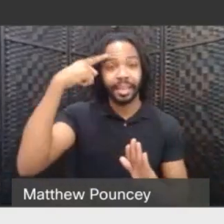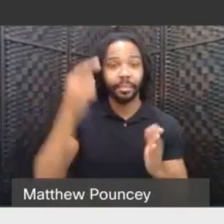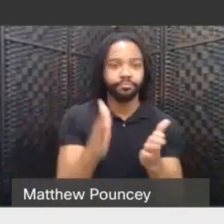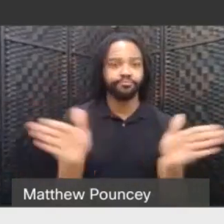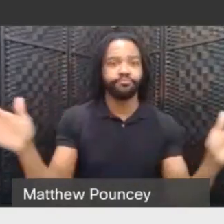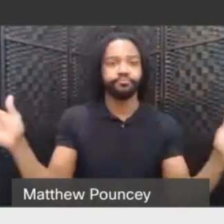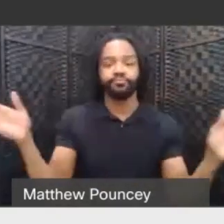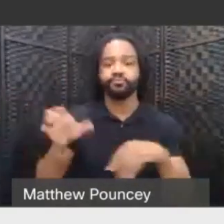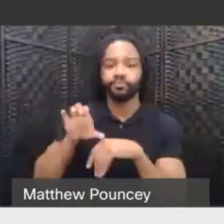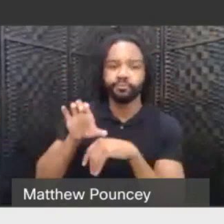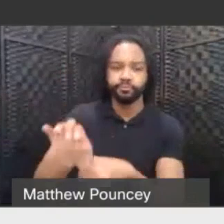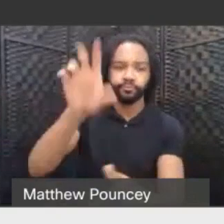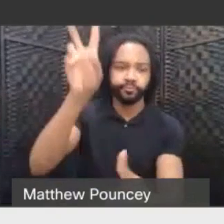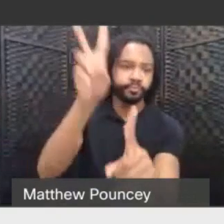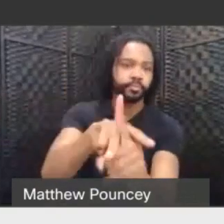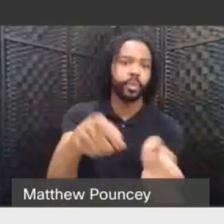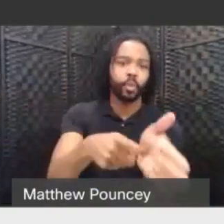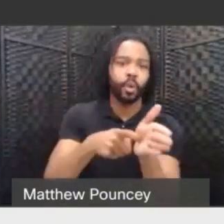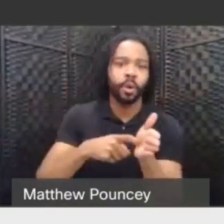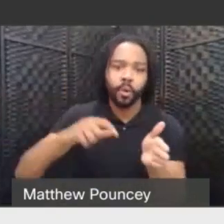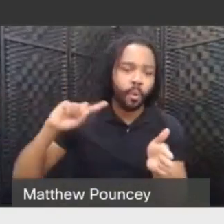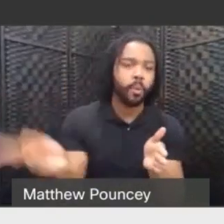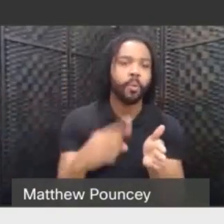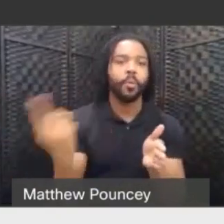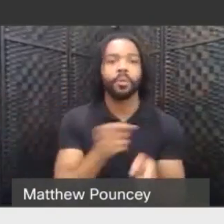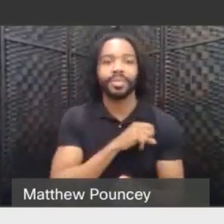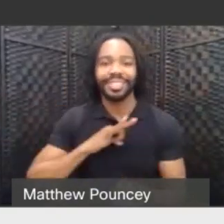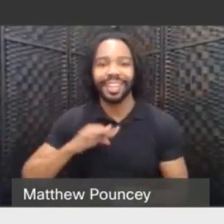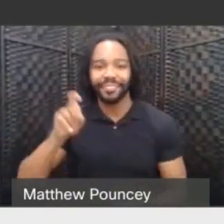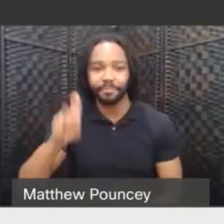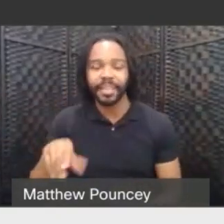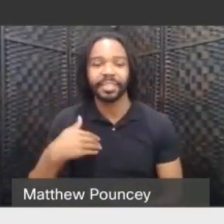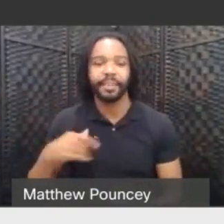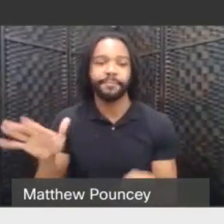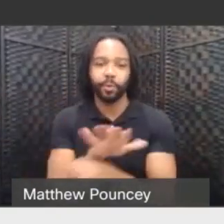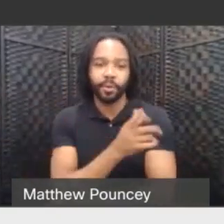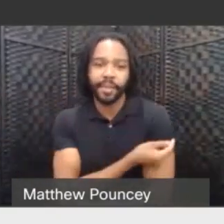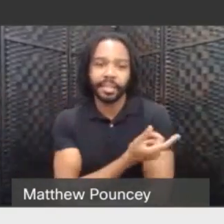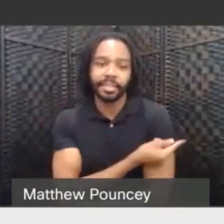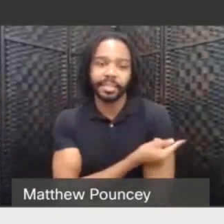the requirement that all staff be fully vaccinated.